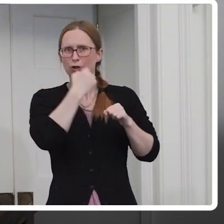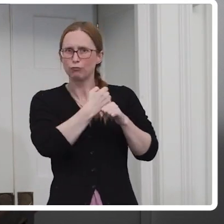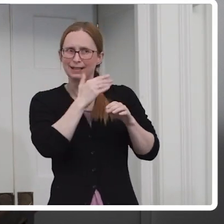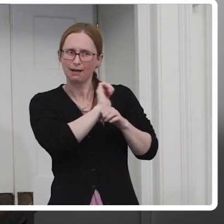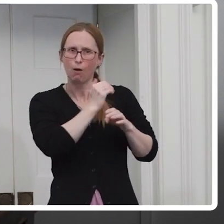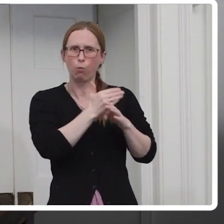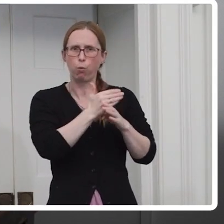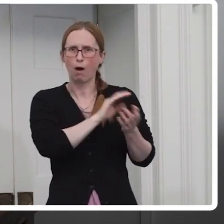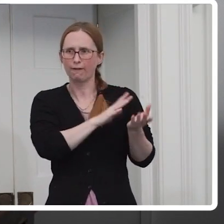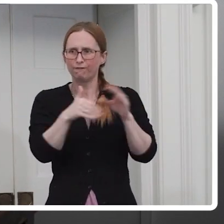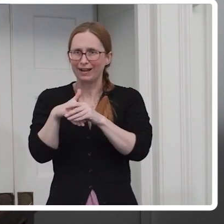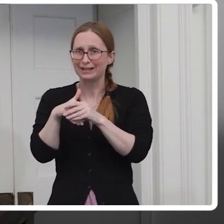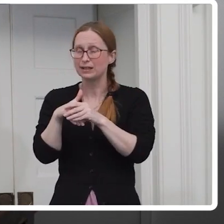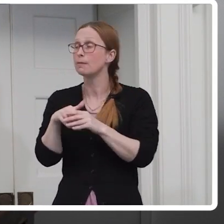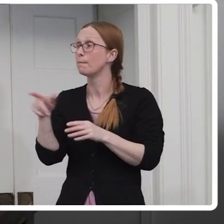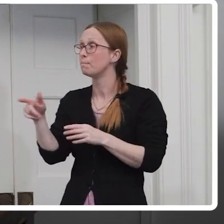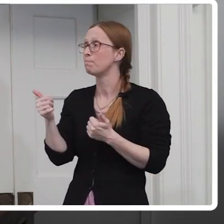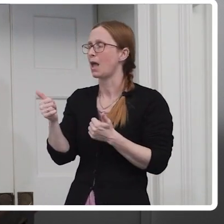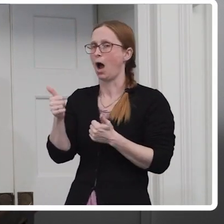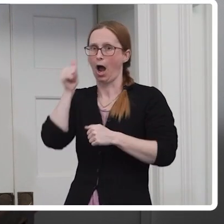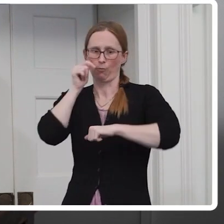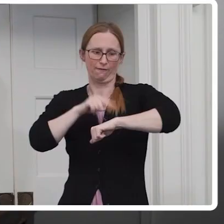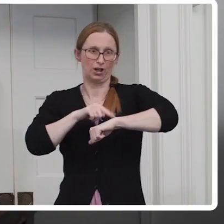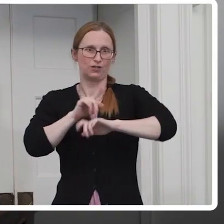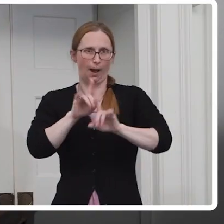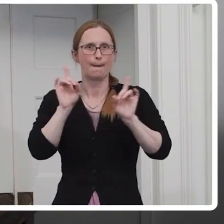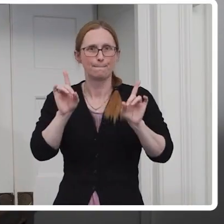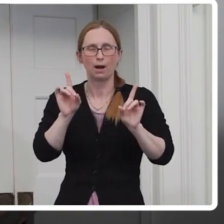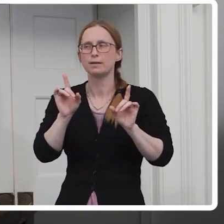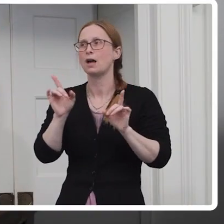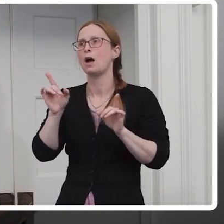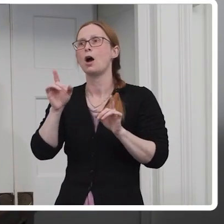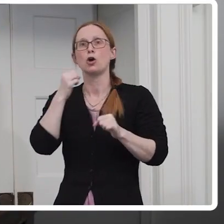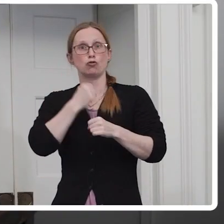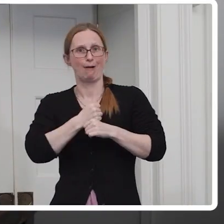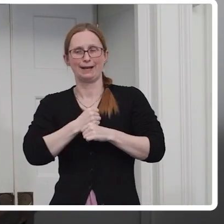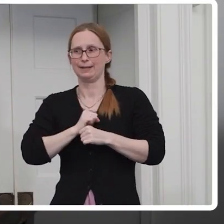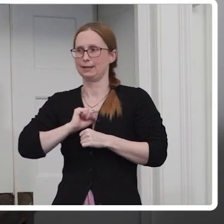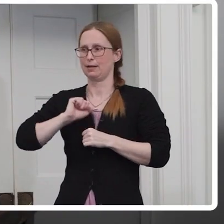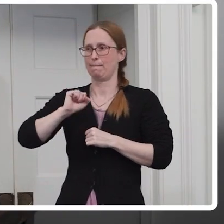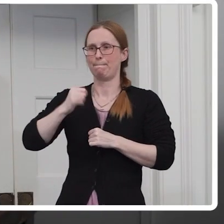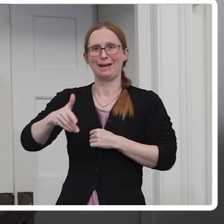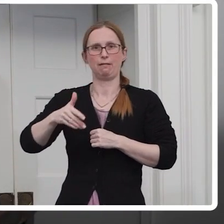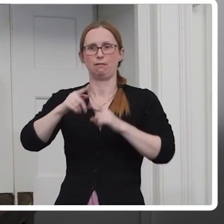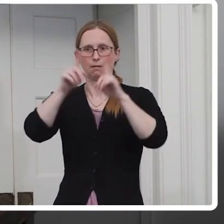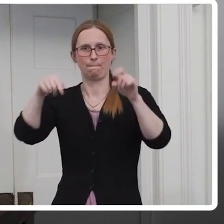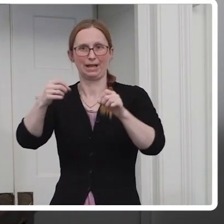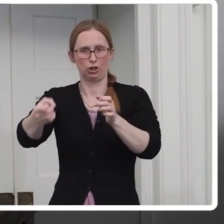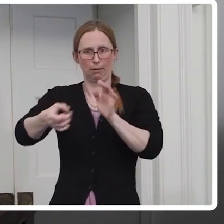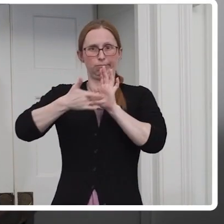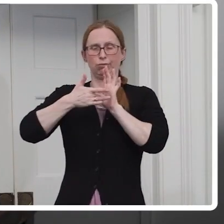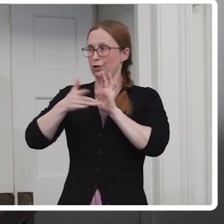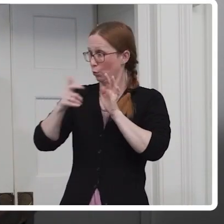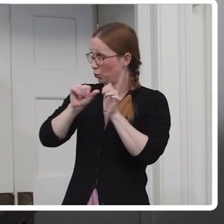work and how it fitted with the residency. Yeah, I'm mindful of time, so I'll keep it short. But basically, you know, Grace submitted an image,